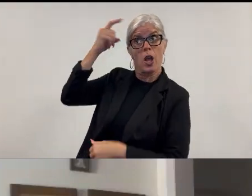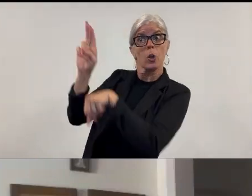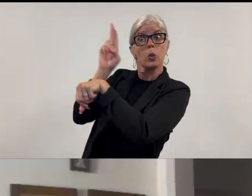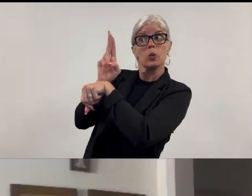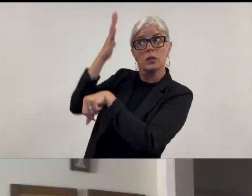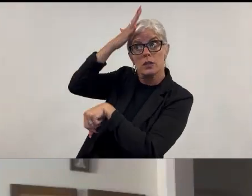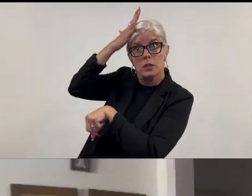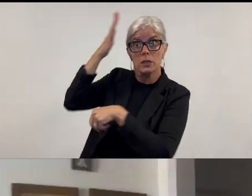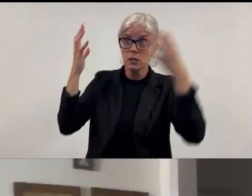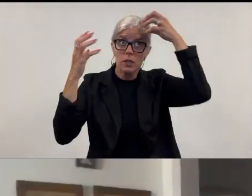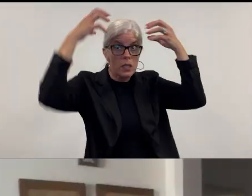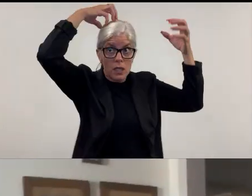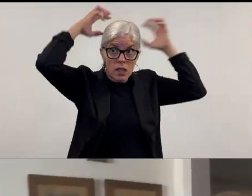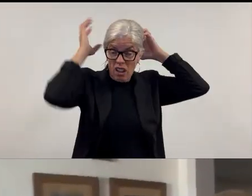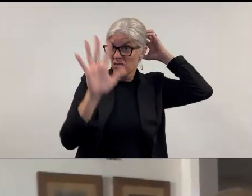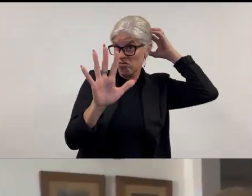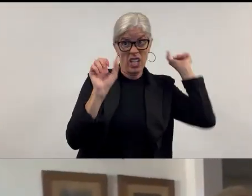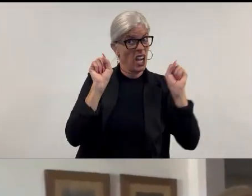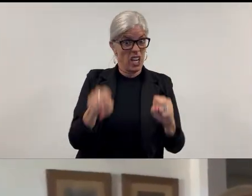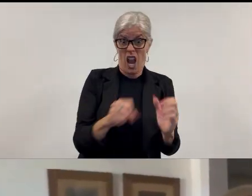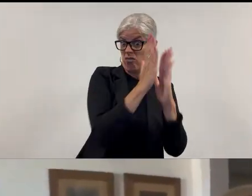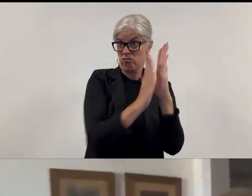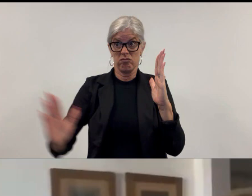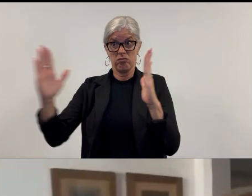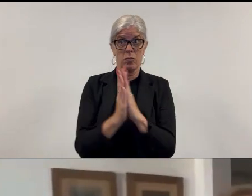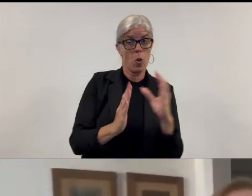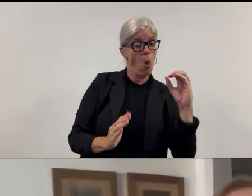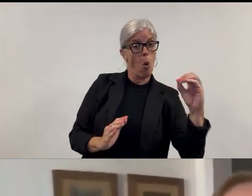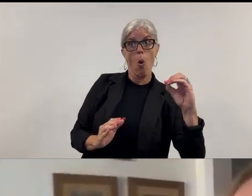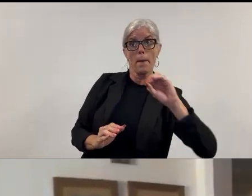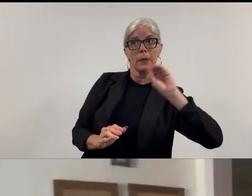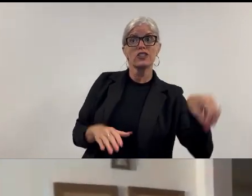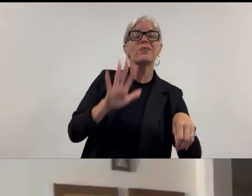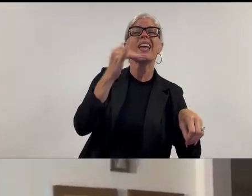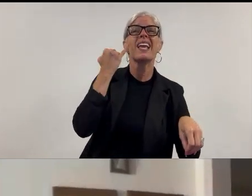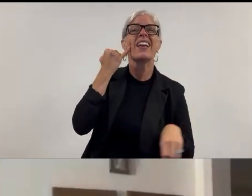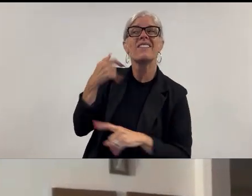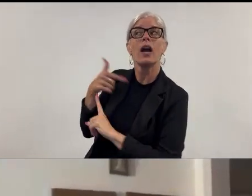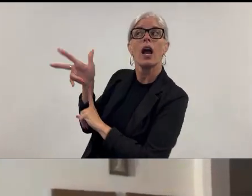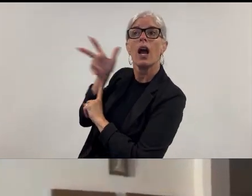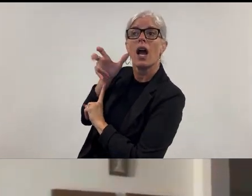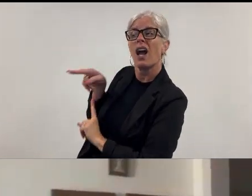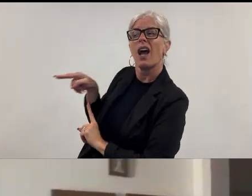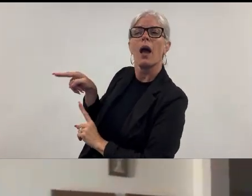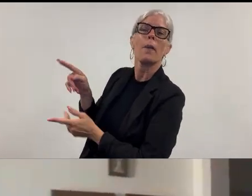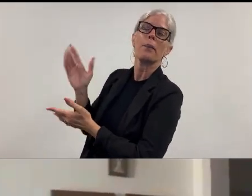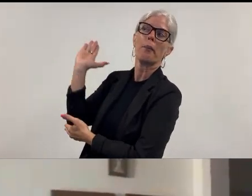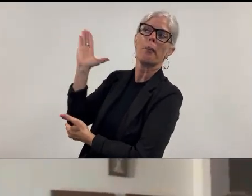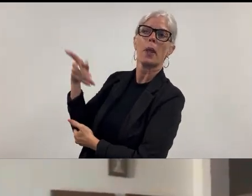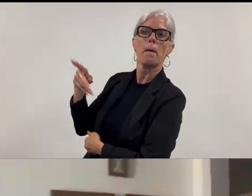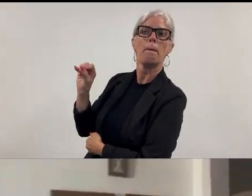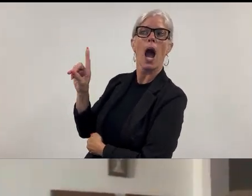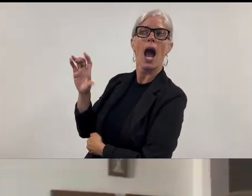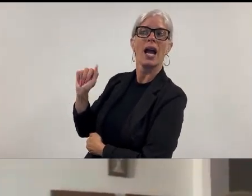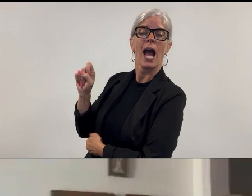if the subject of the podcast is not interesting to a lot